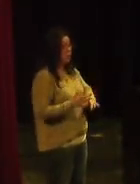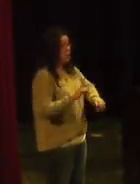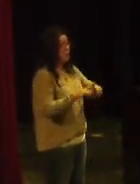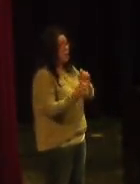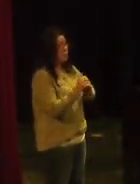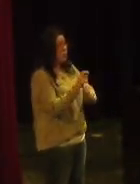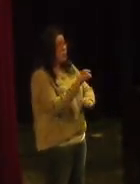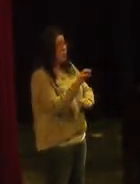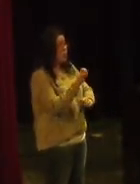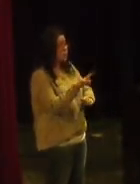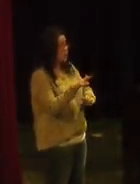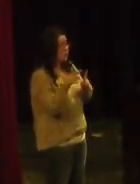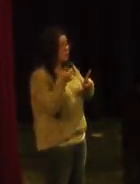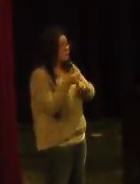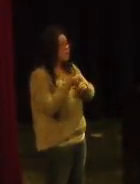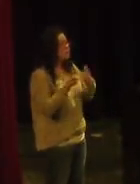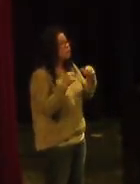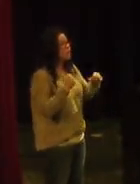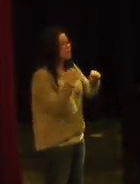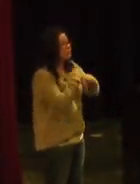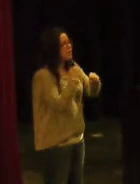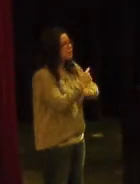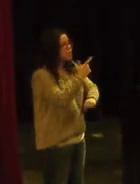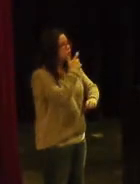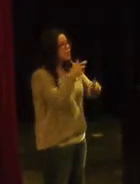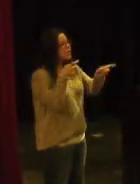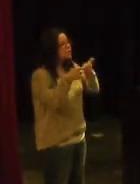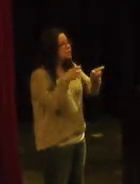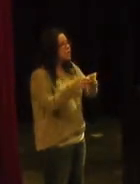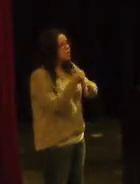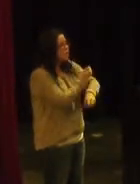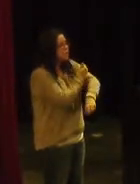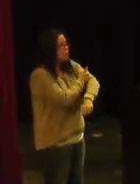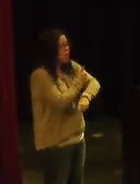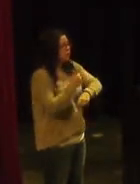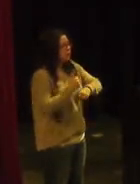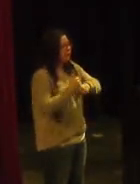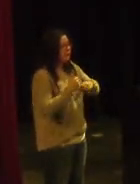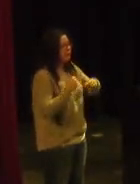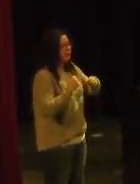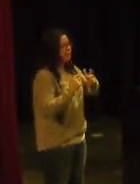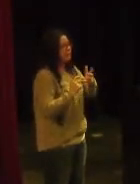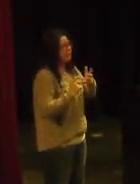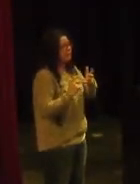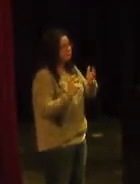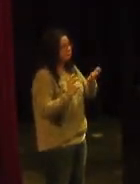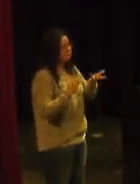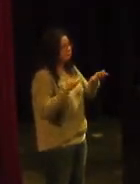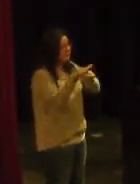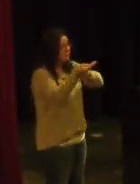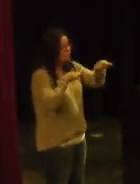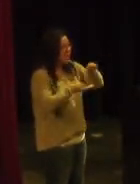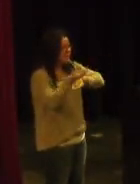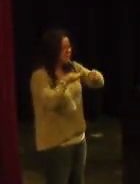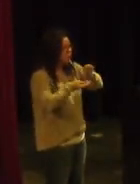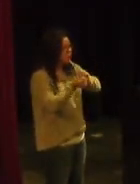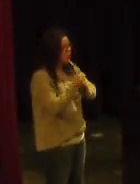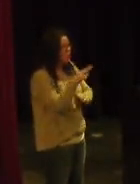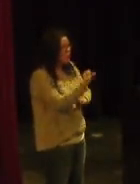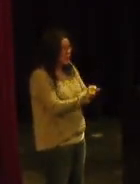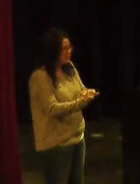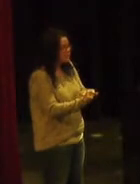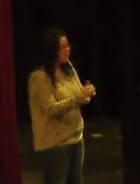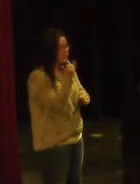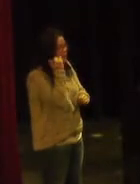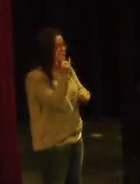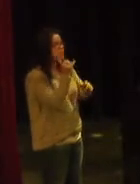over the turf of who can control the drug flow in the United States. If there's a significant drug source in the United States, people